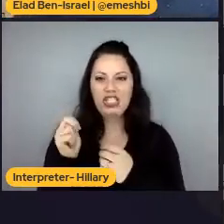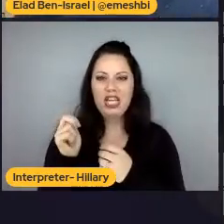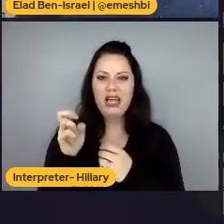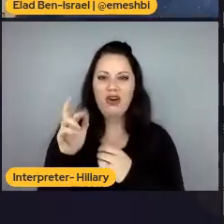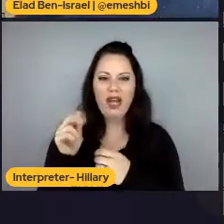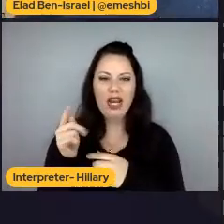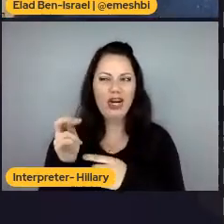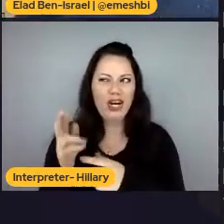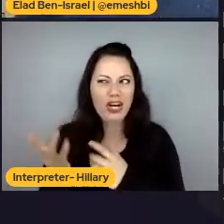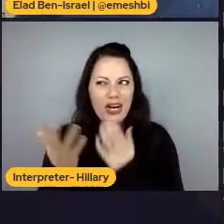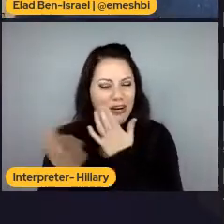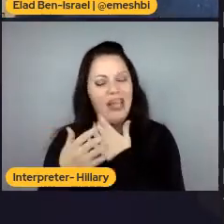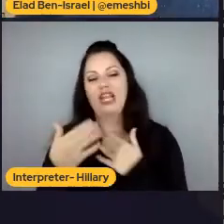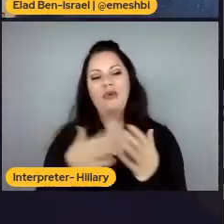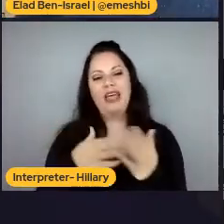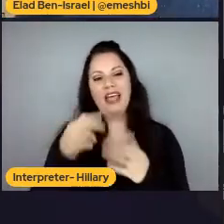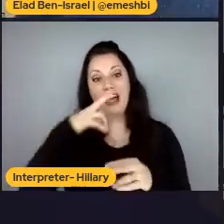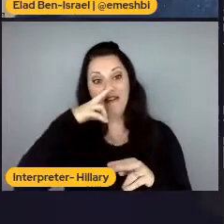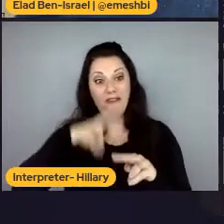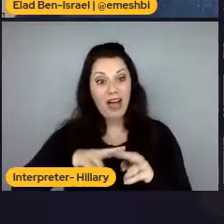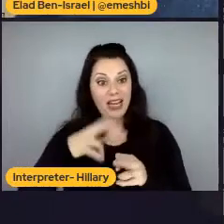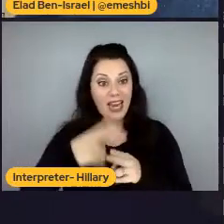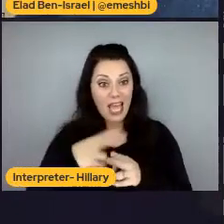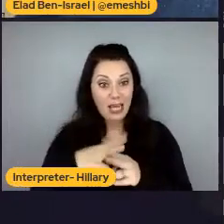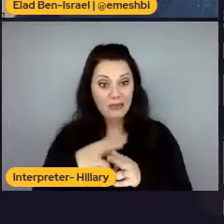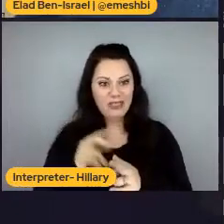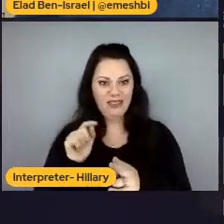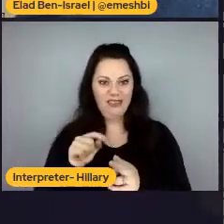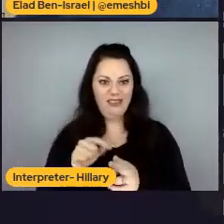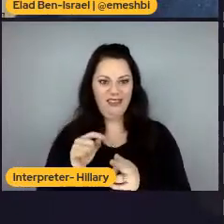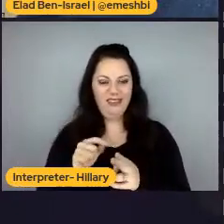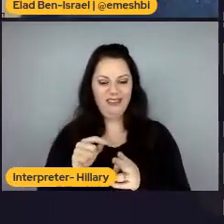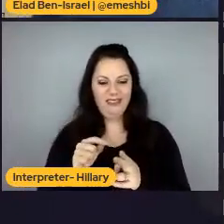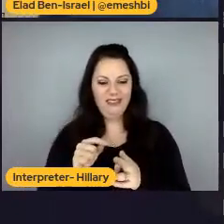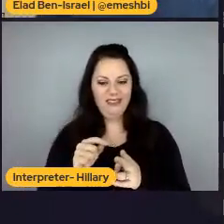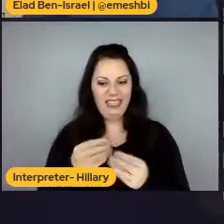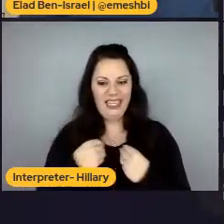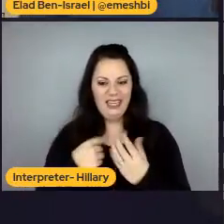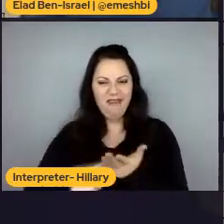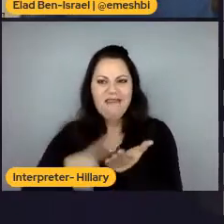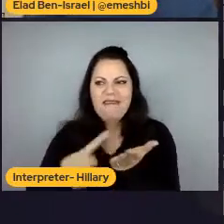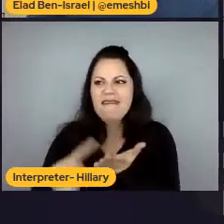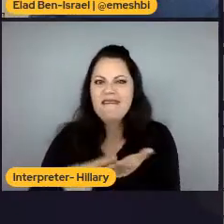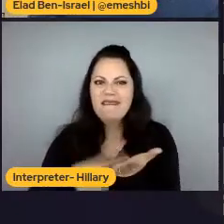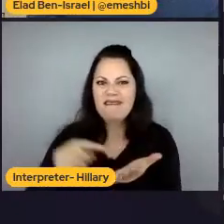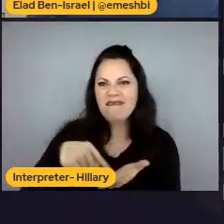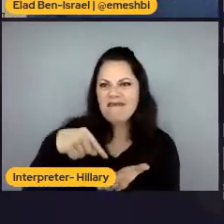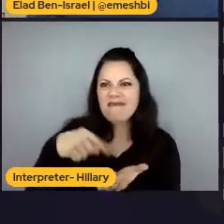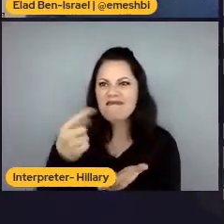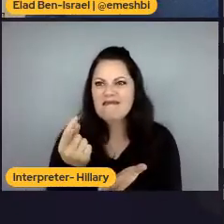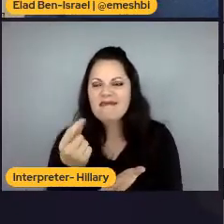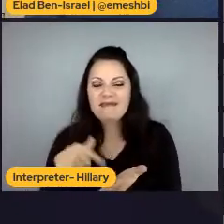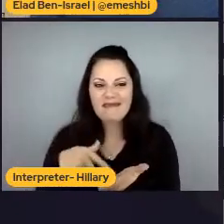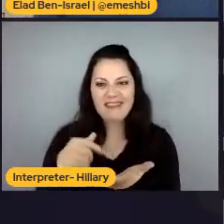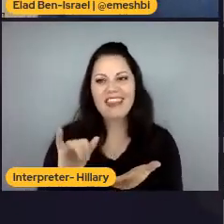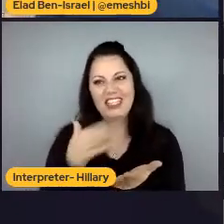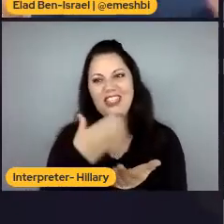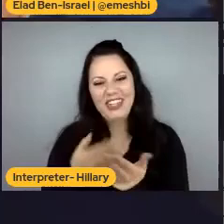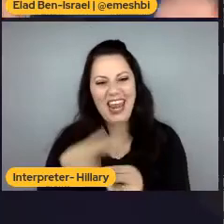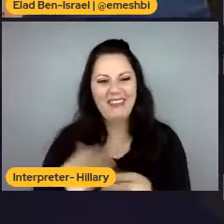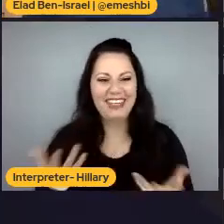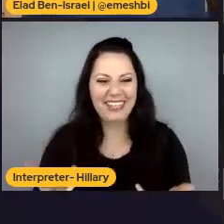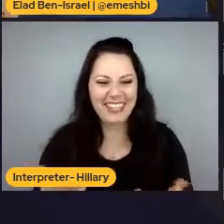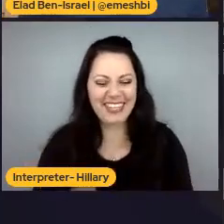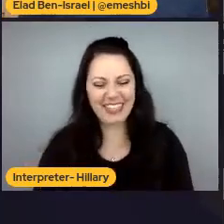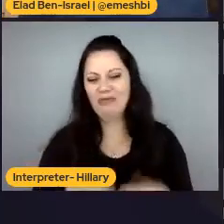like the most fun names are the ones that make us talk about them. So in that sense, it's a good name. Okay,